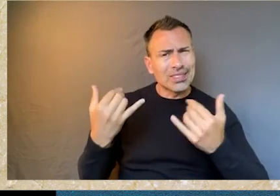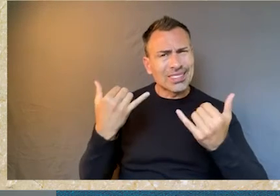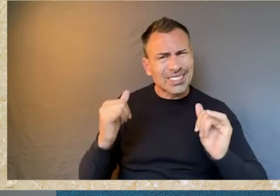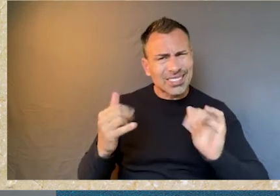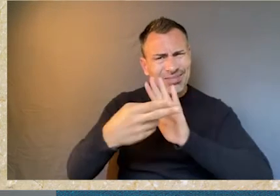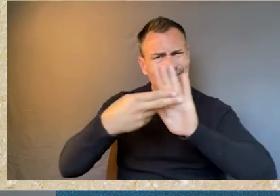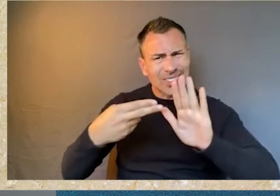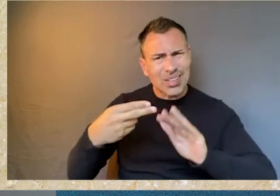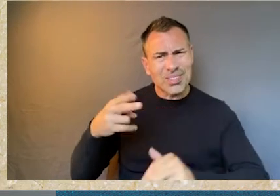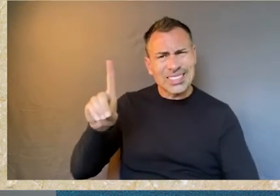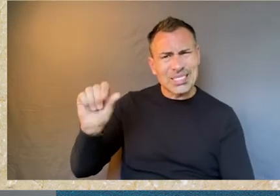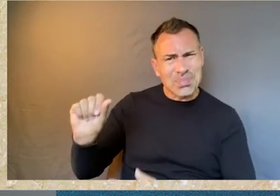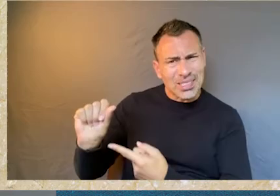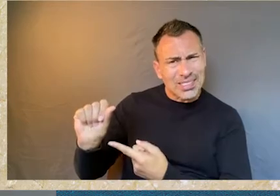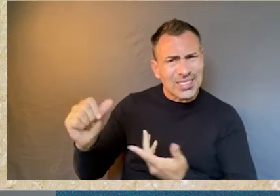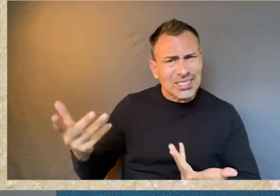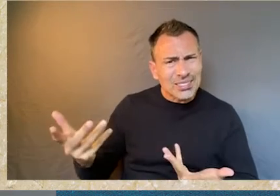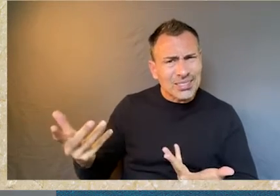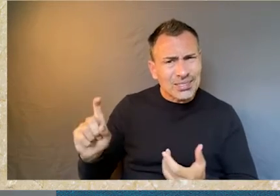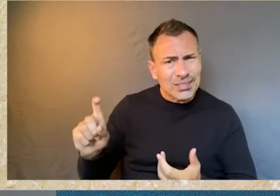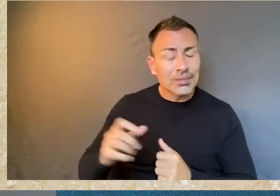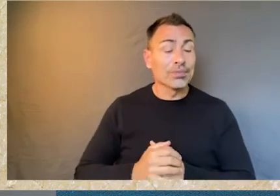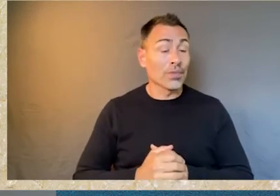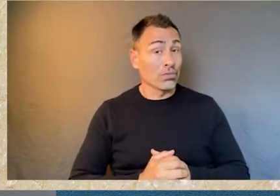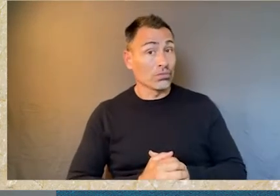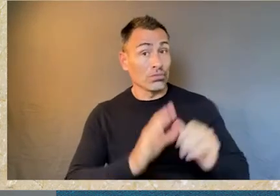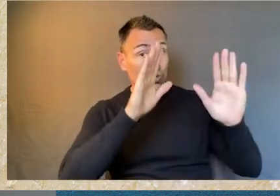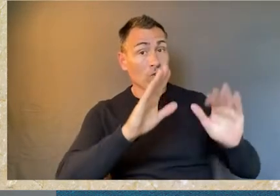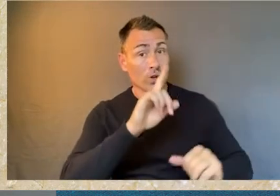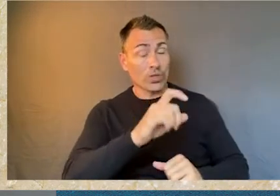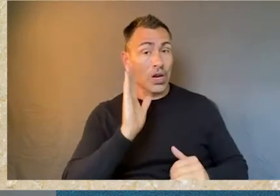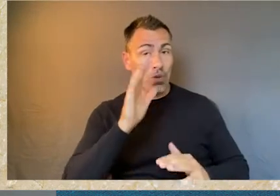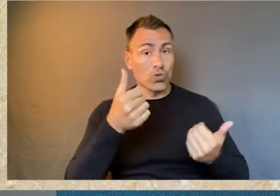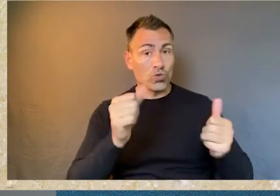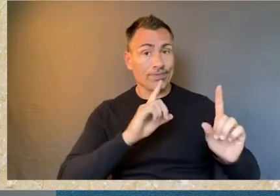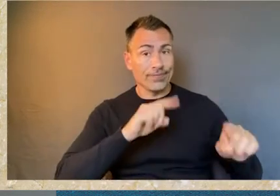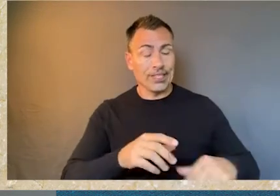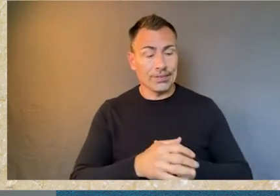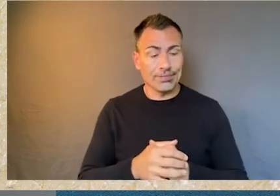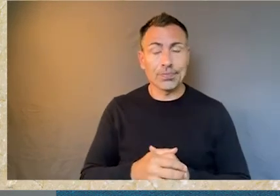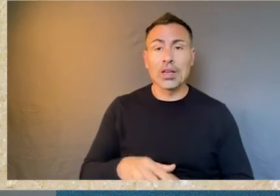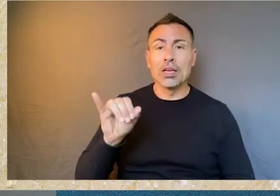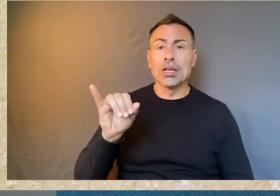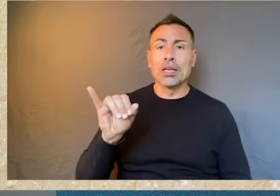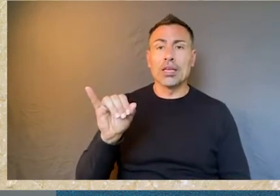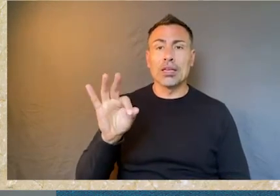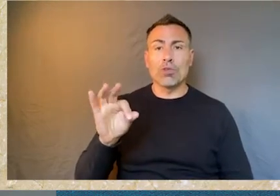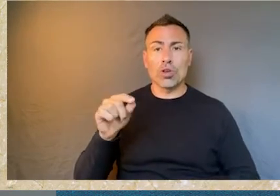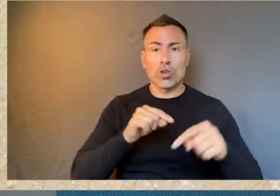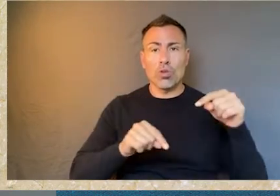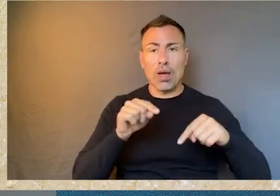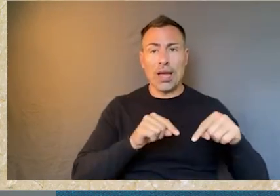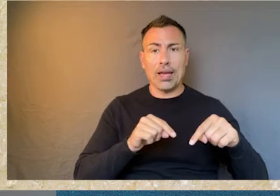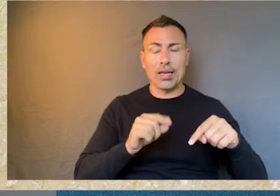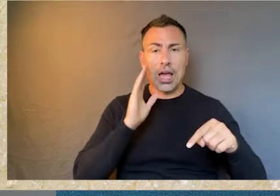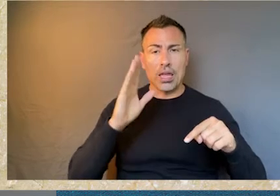Okay, that's a great question. Let me try to give you an answer. If you go back, and if you want,